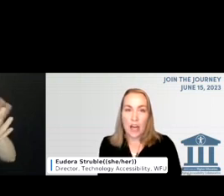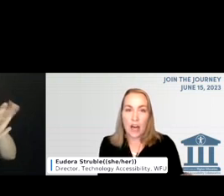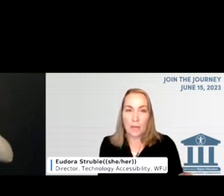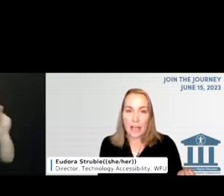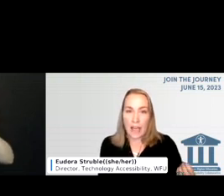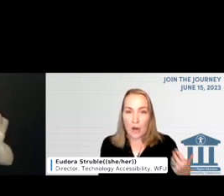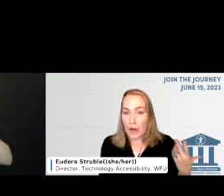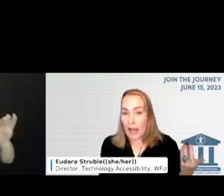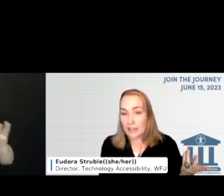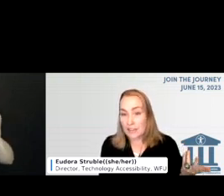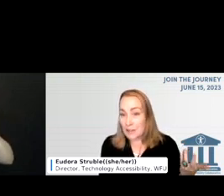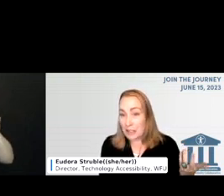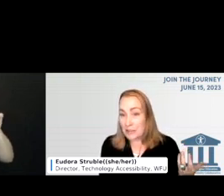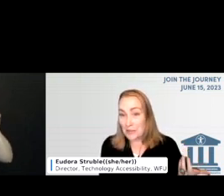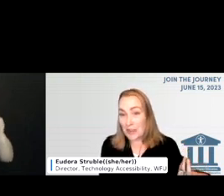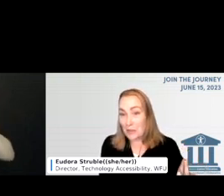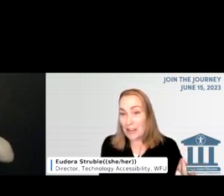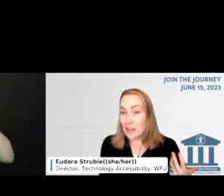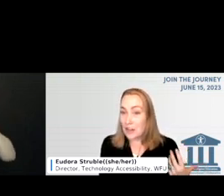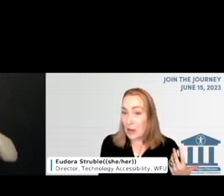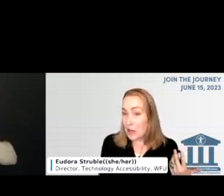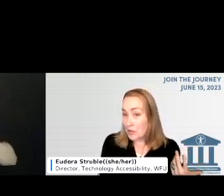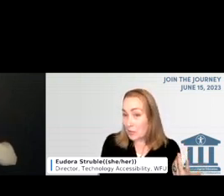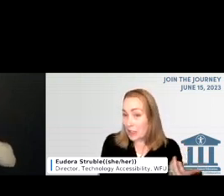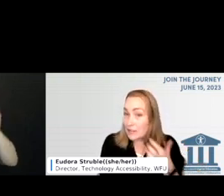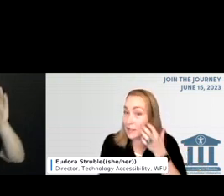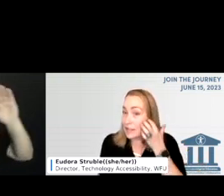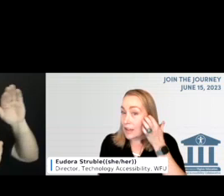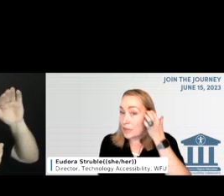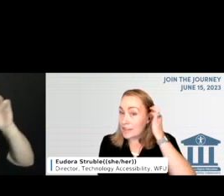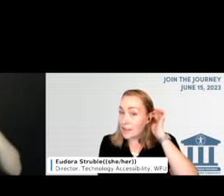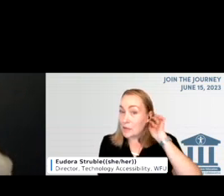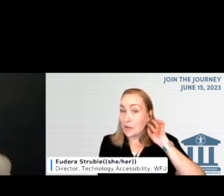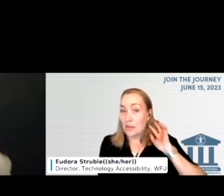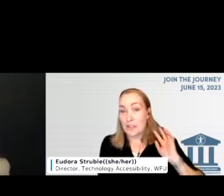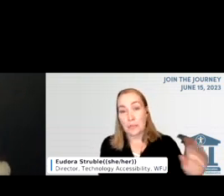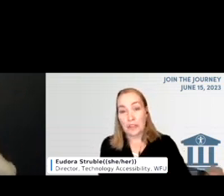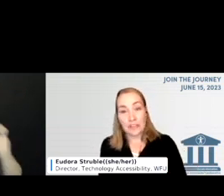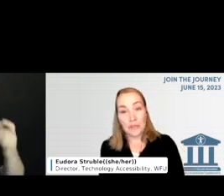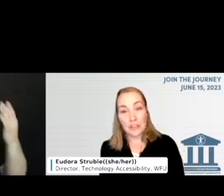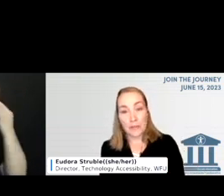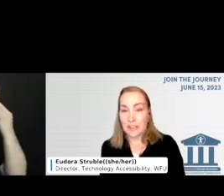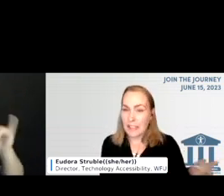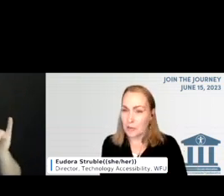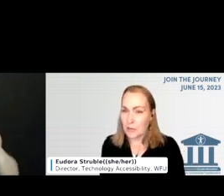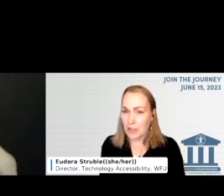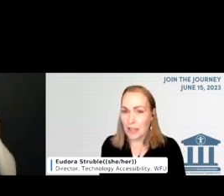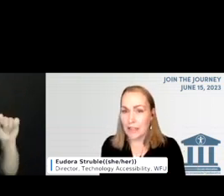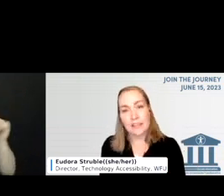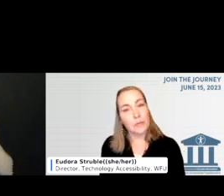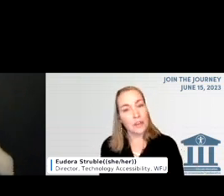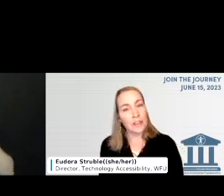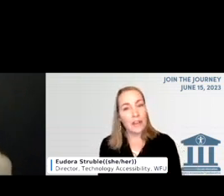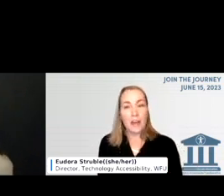work, or ask somebody who you think might know somebody else on your campus. Like if you go to your disability services office and say who's working